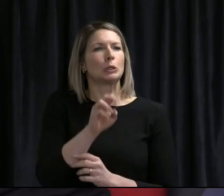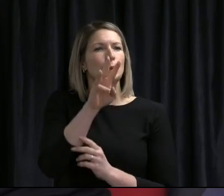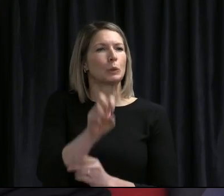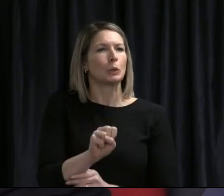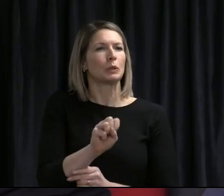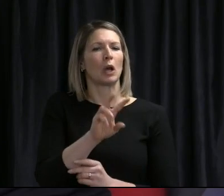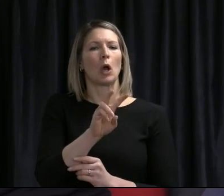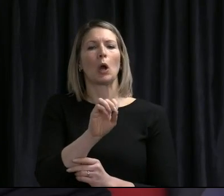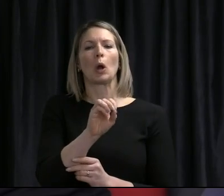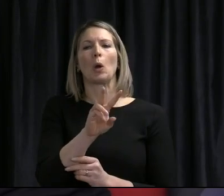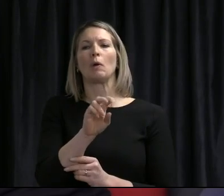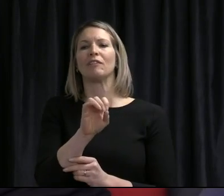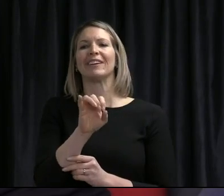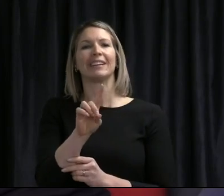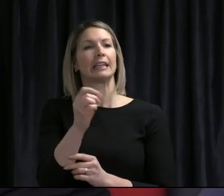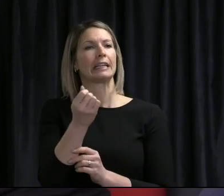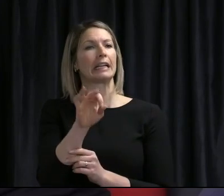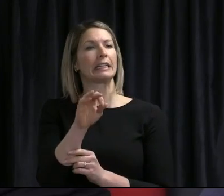gov.nl.ca